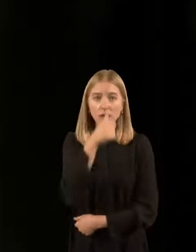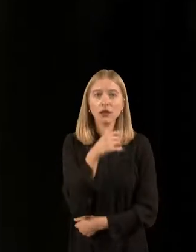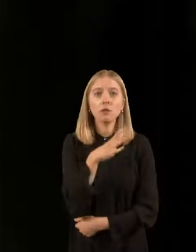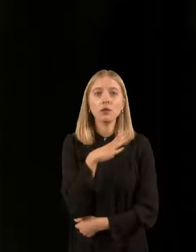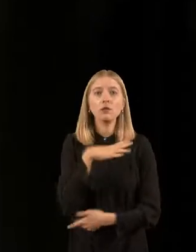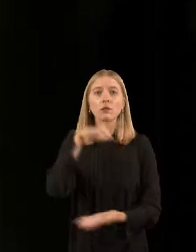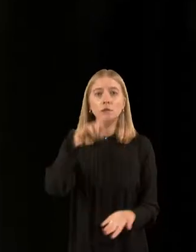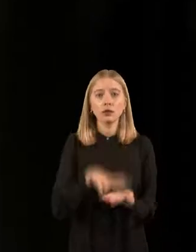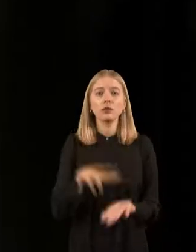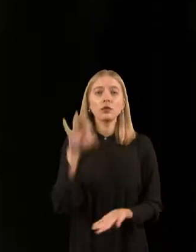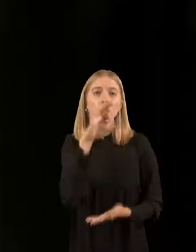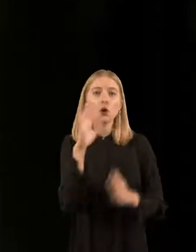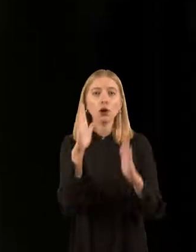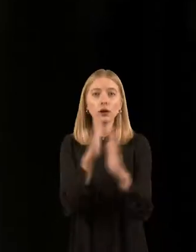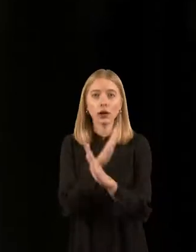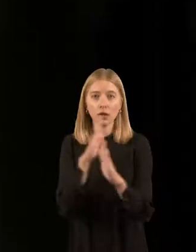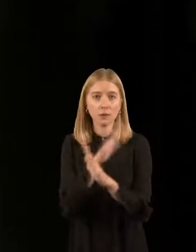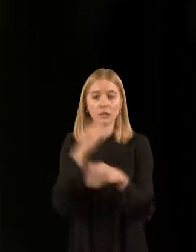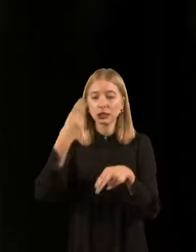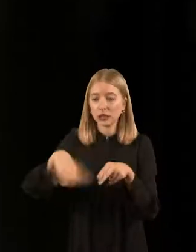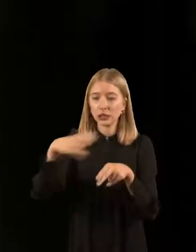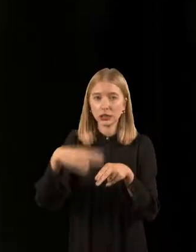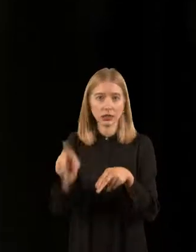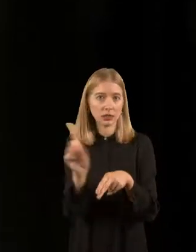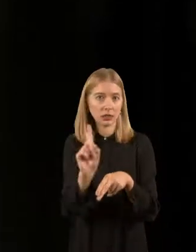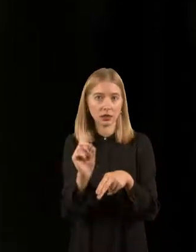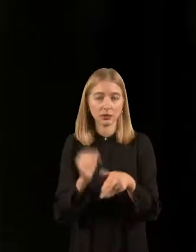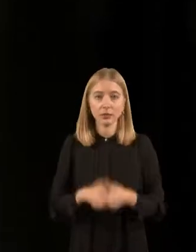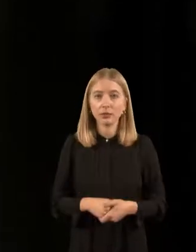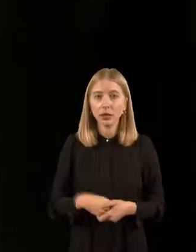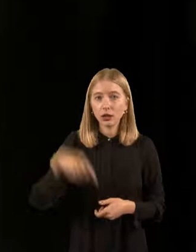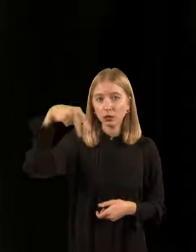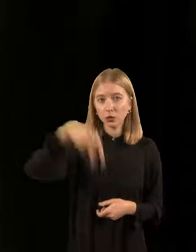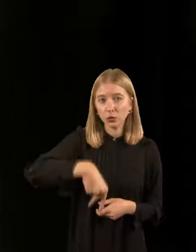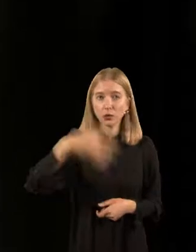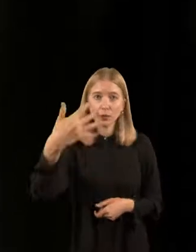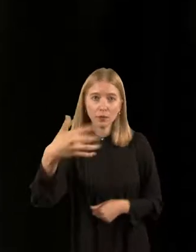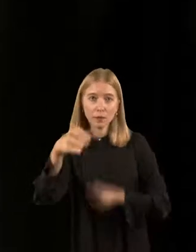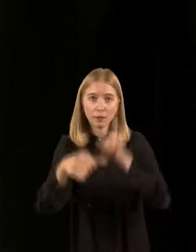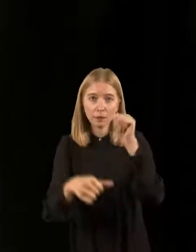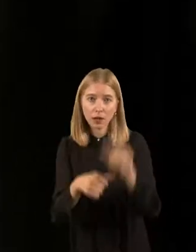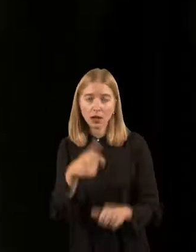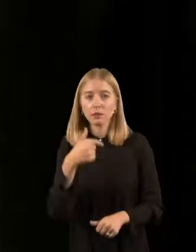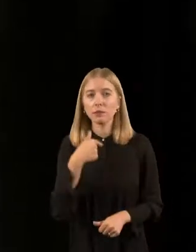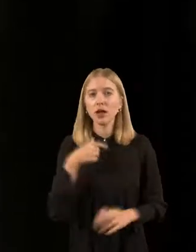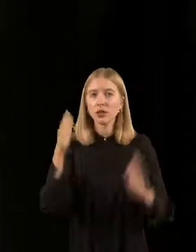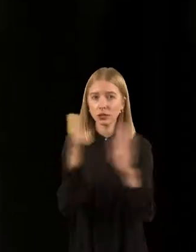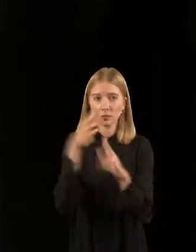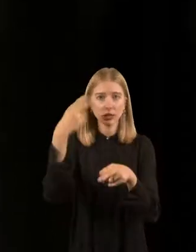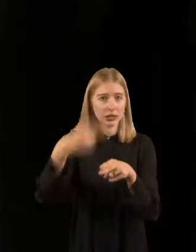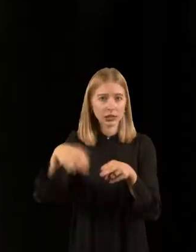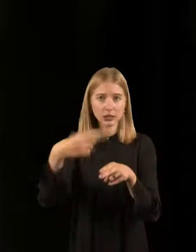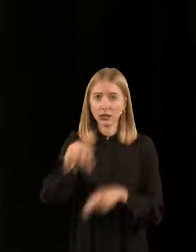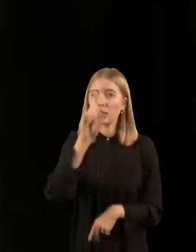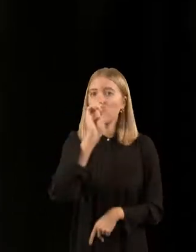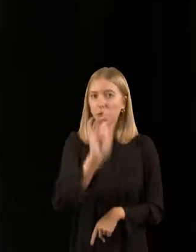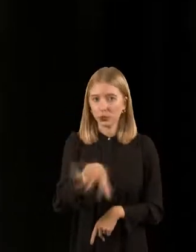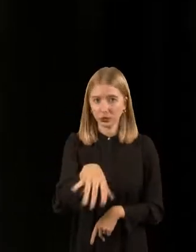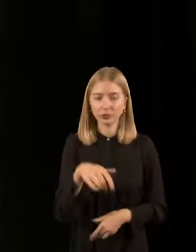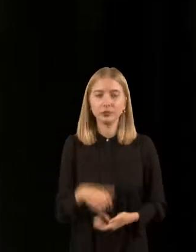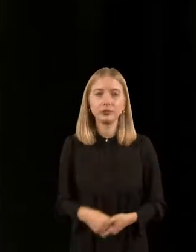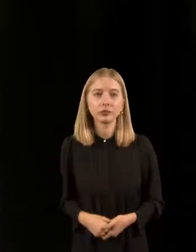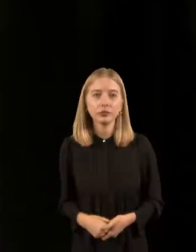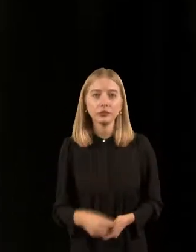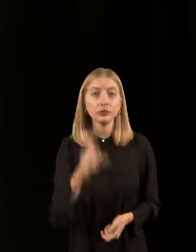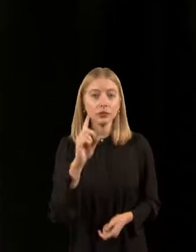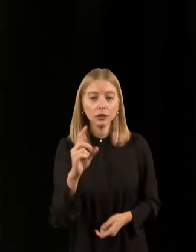that adopted a climate neutrality agenda and undertook the